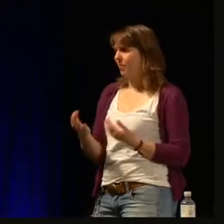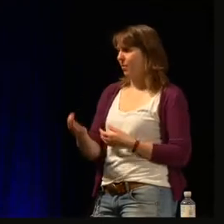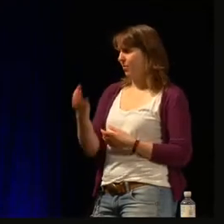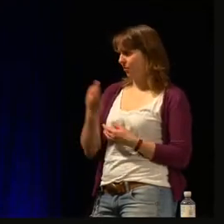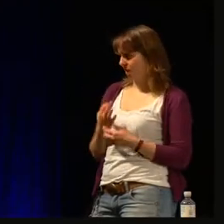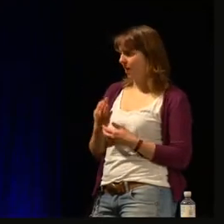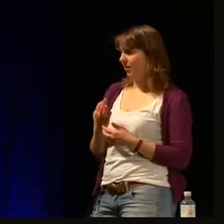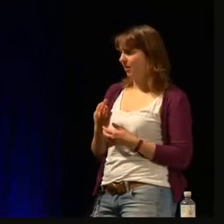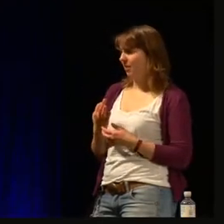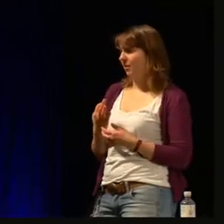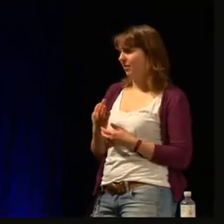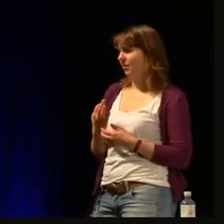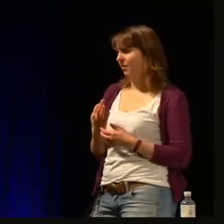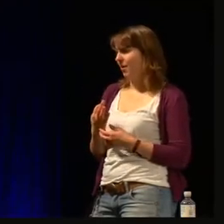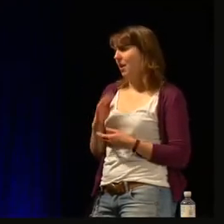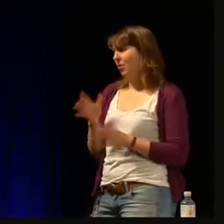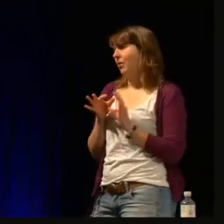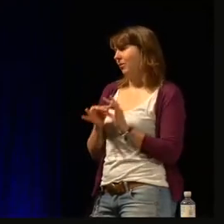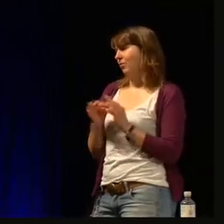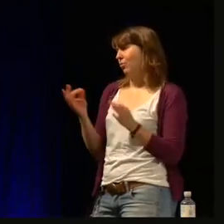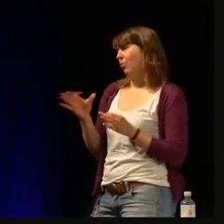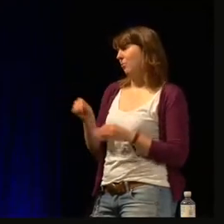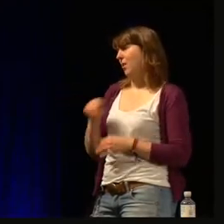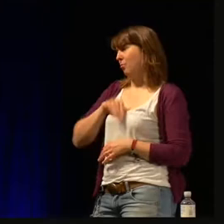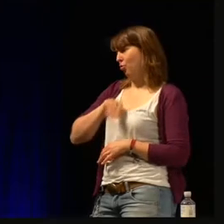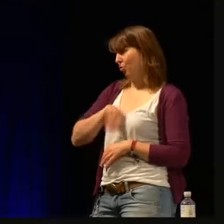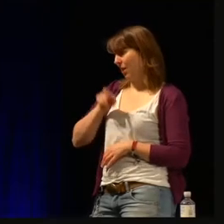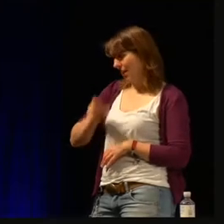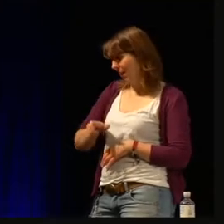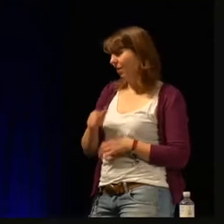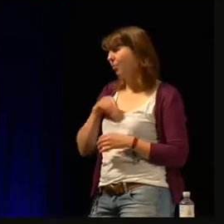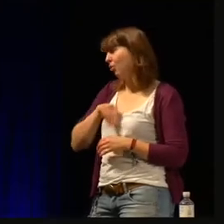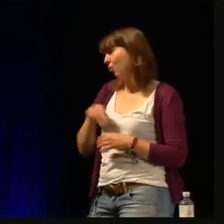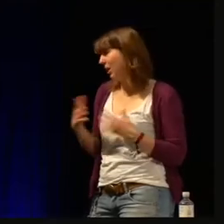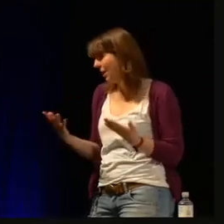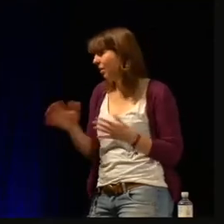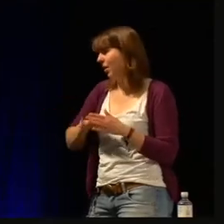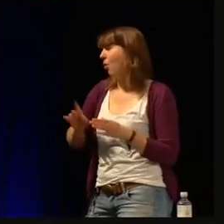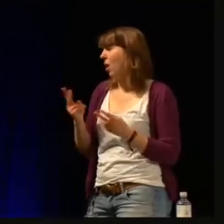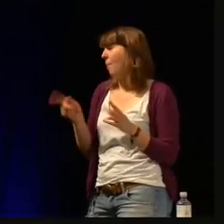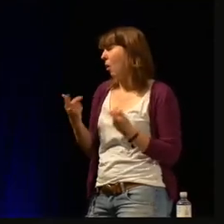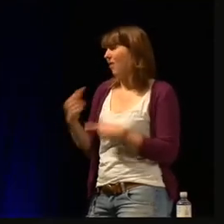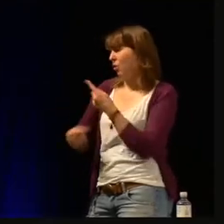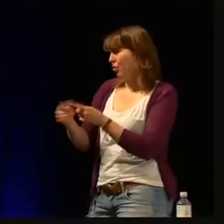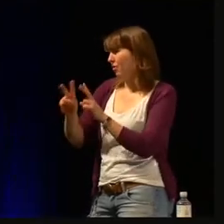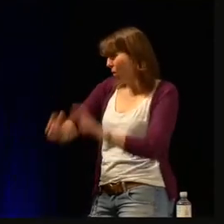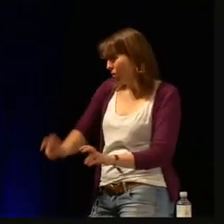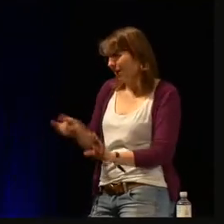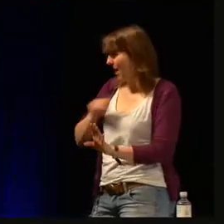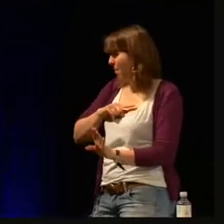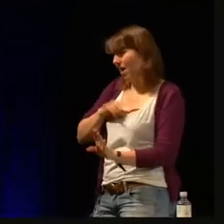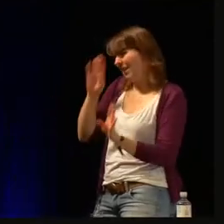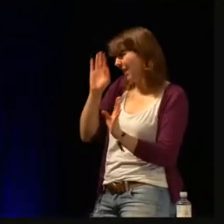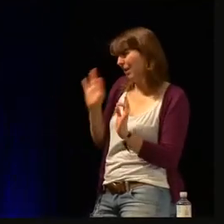Well, that's a question. It's not just about machine learning. It's also about evolutionary theory and